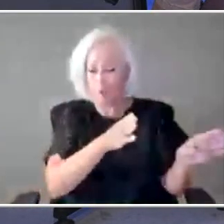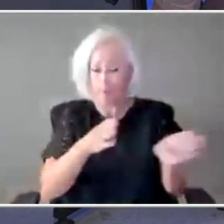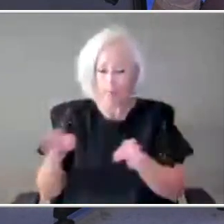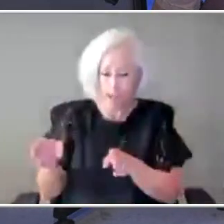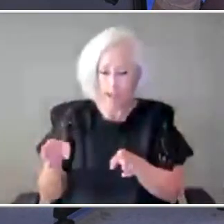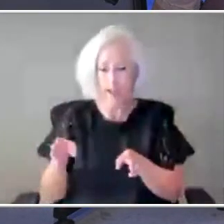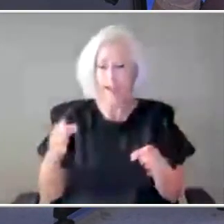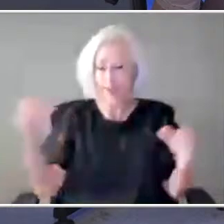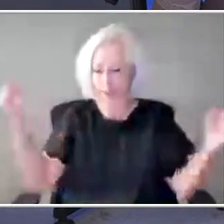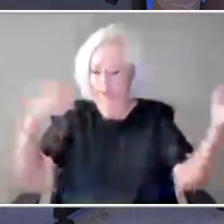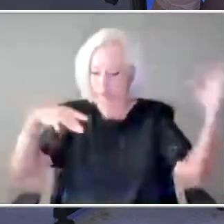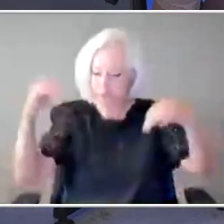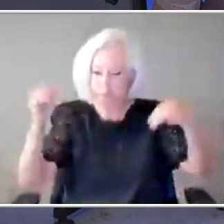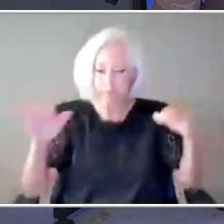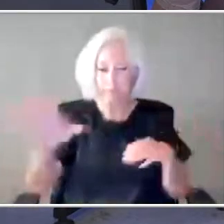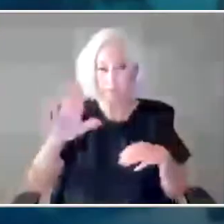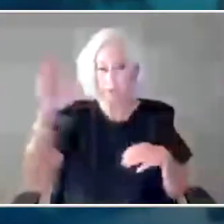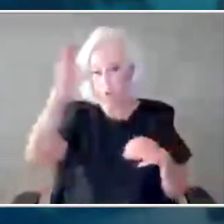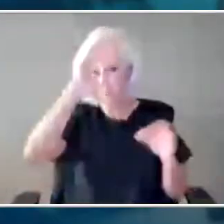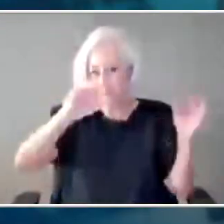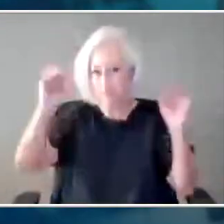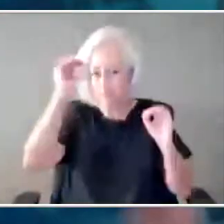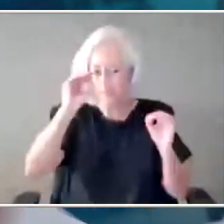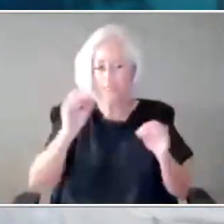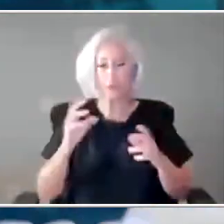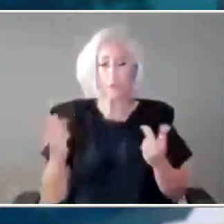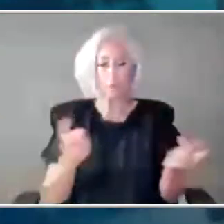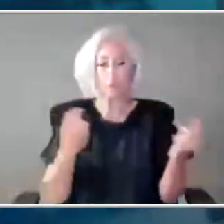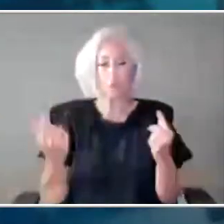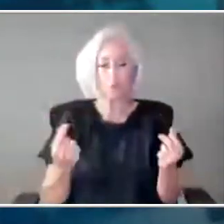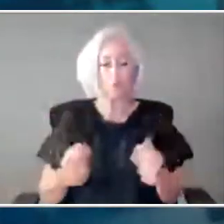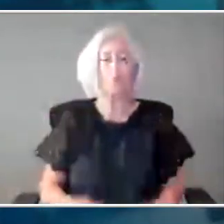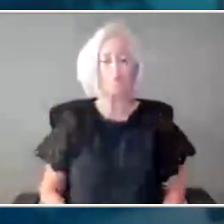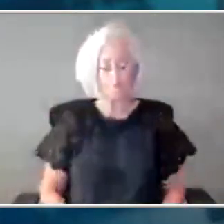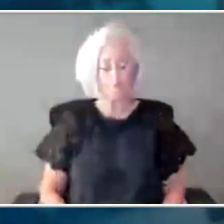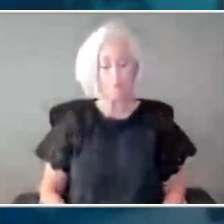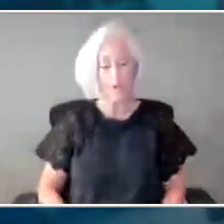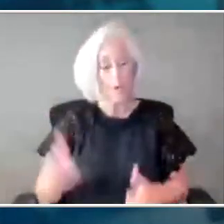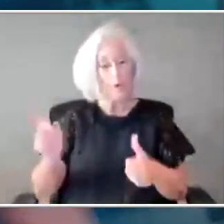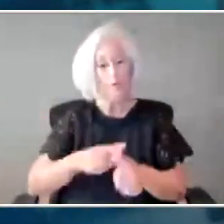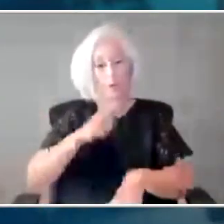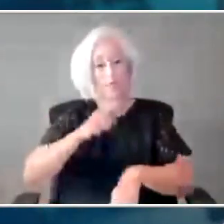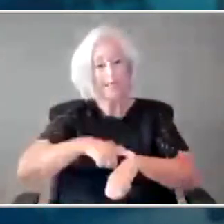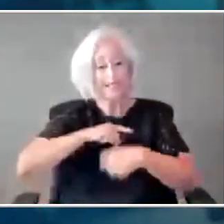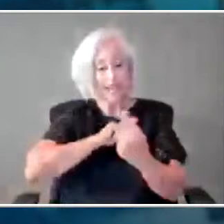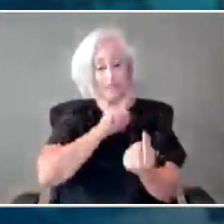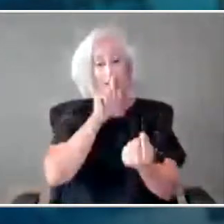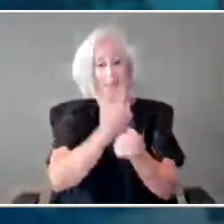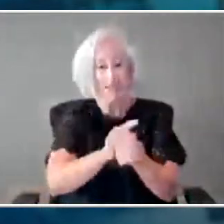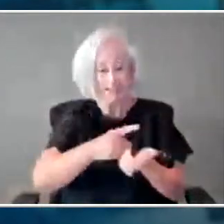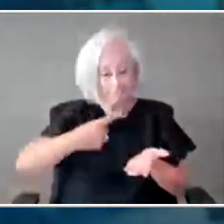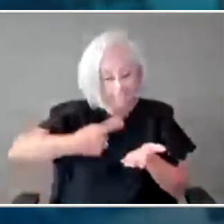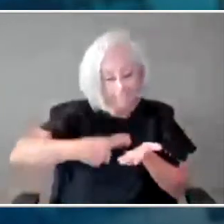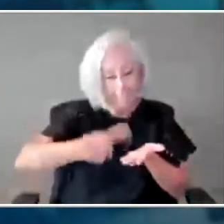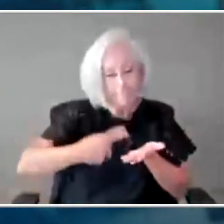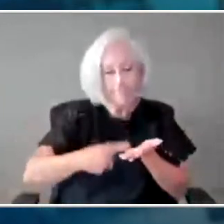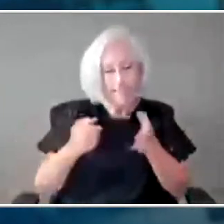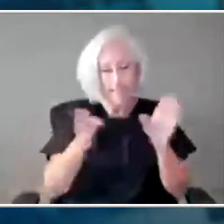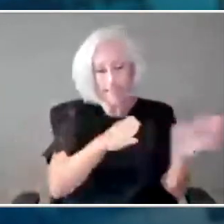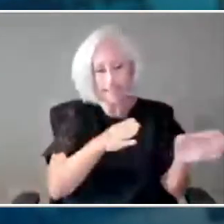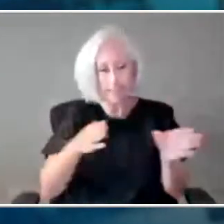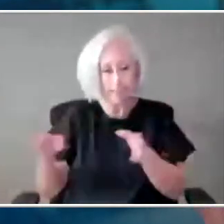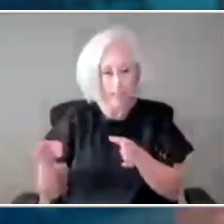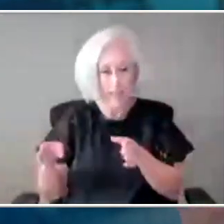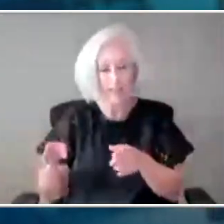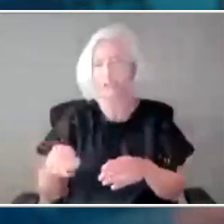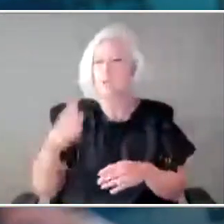what might be the best route. Yeah, so for everybody, when we're initially meeting, we kind of talk about a plan to start out with. And for Tracey, I think